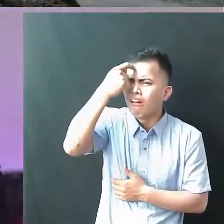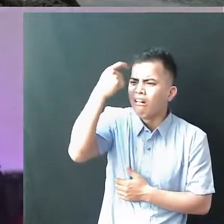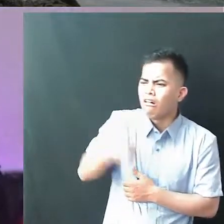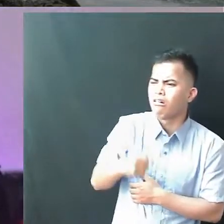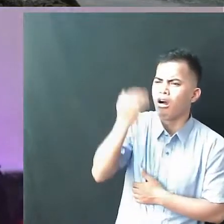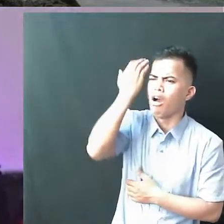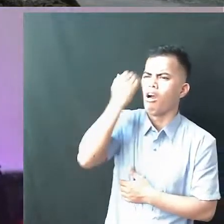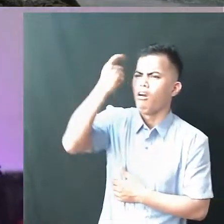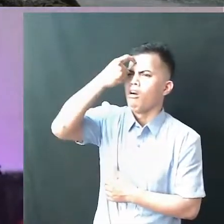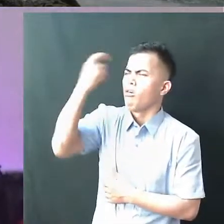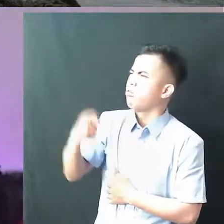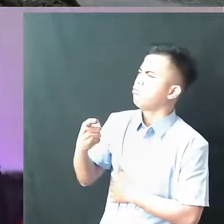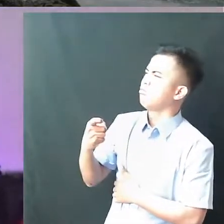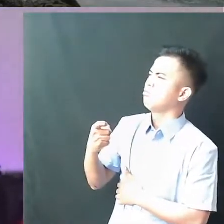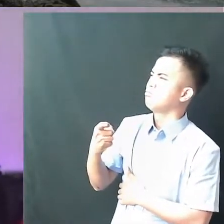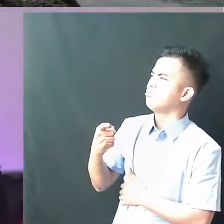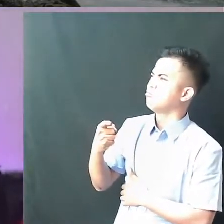kaangam papa